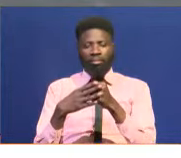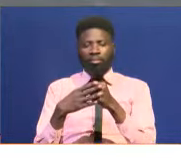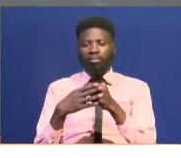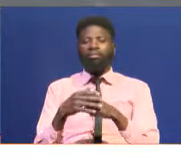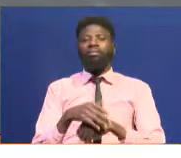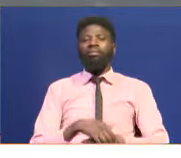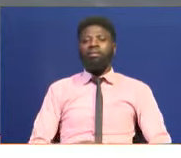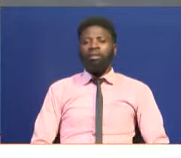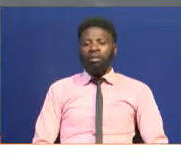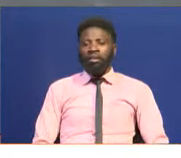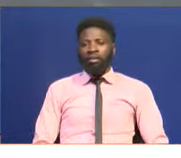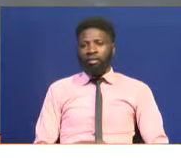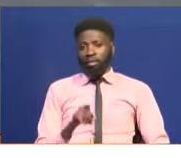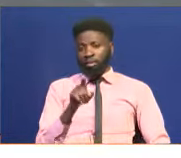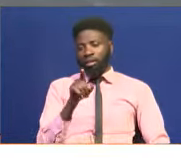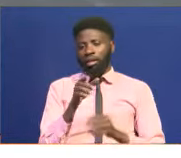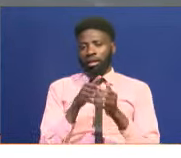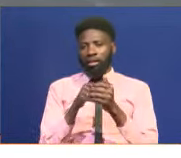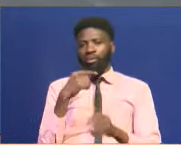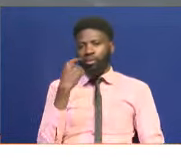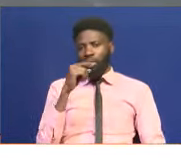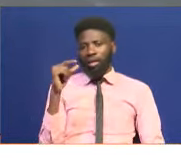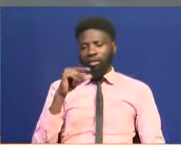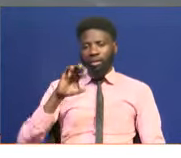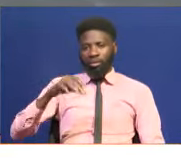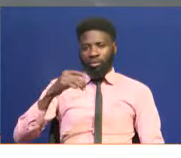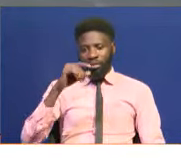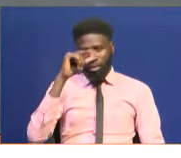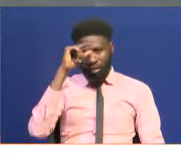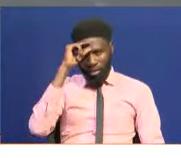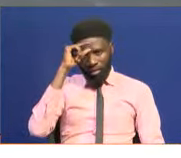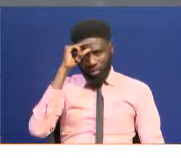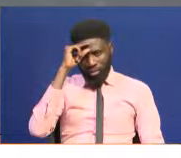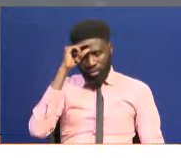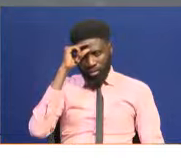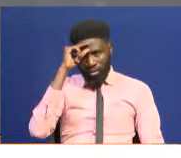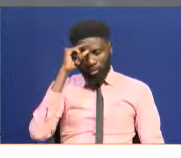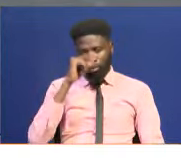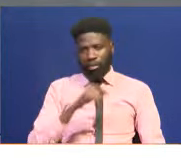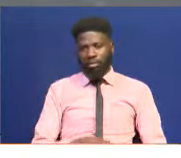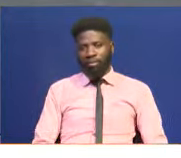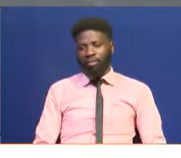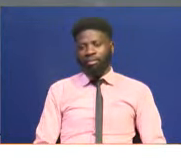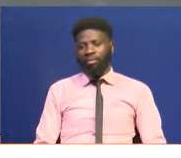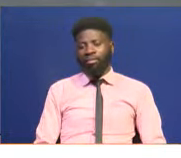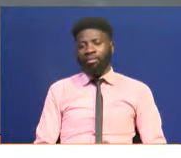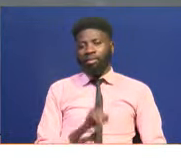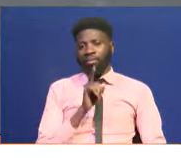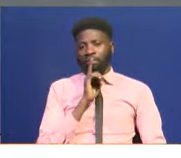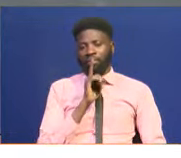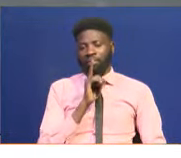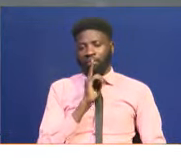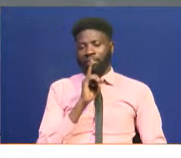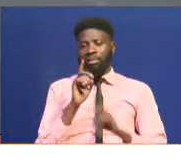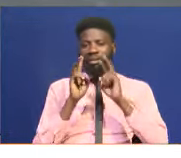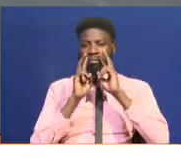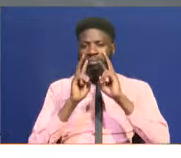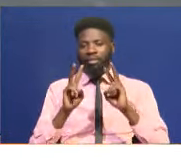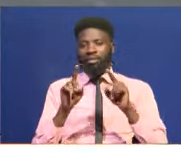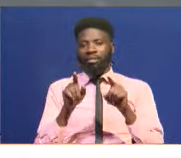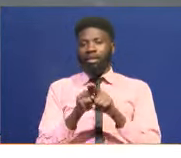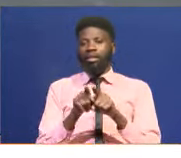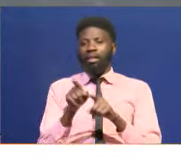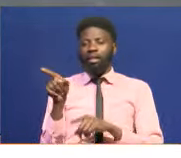Caravan, led by the Garissa County Commissioner Mohamed Mwabudzo. Mwabudzo said peace and security is a shared